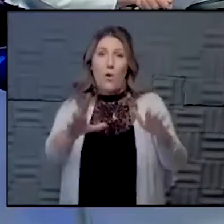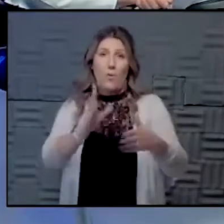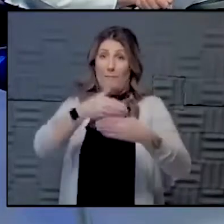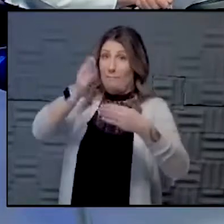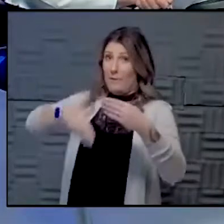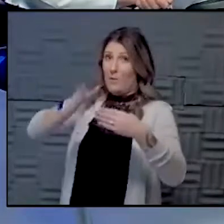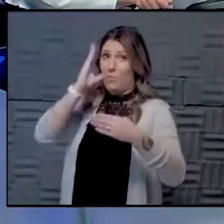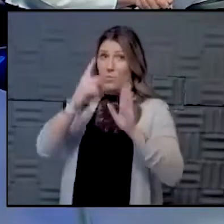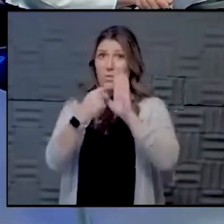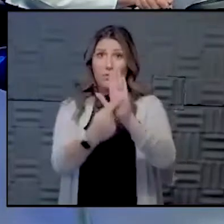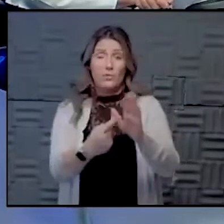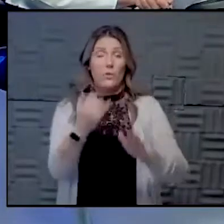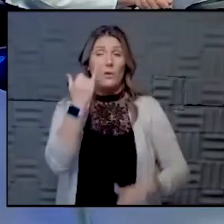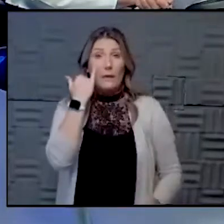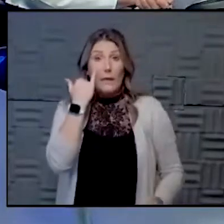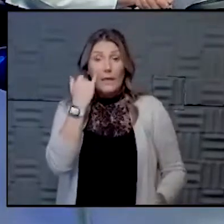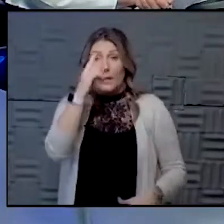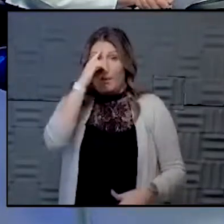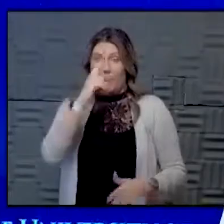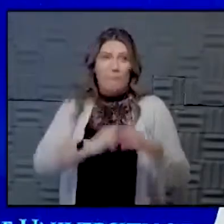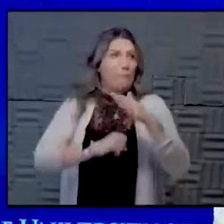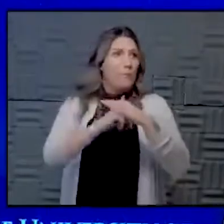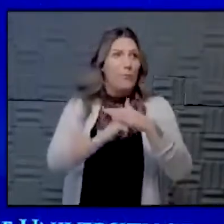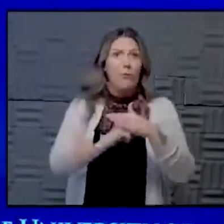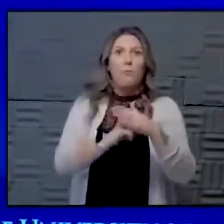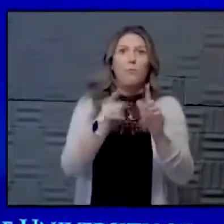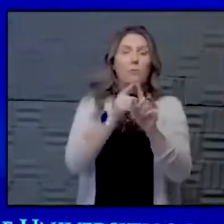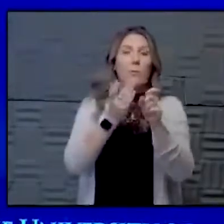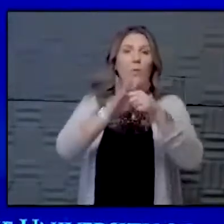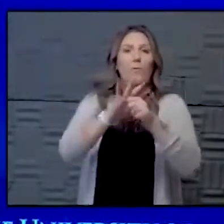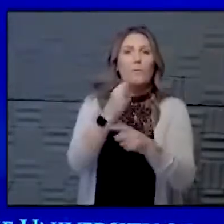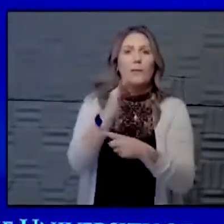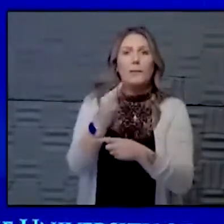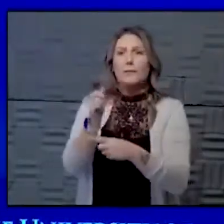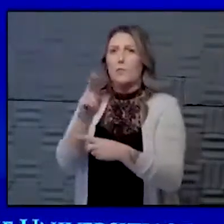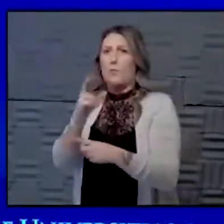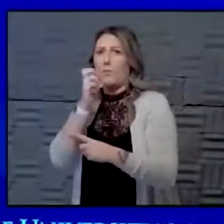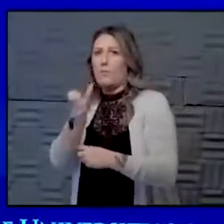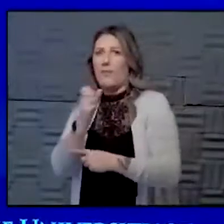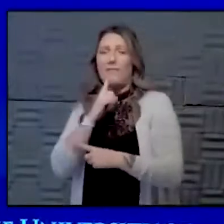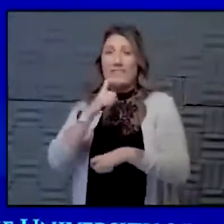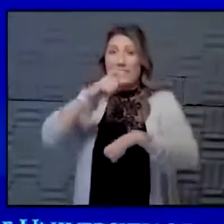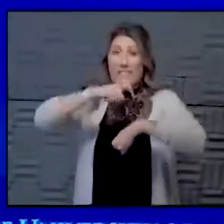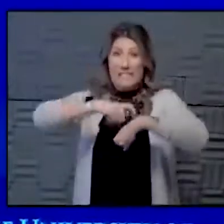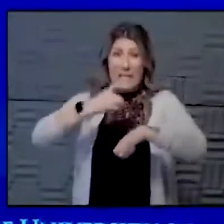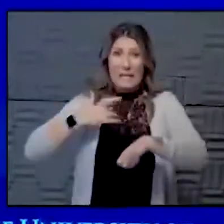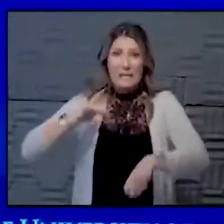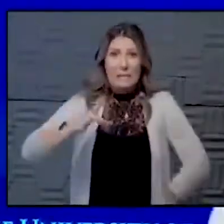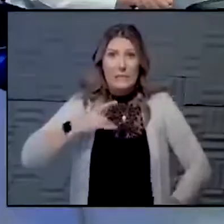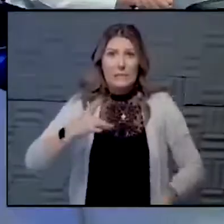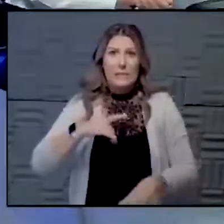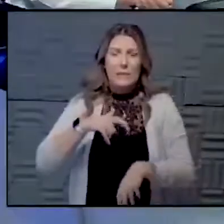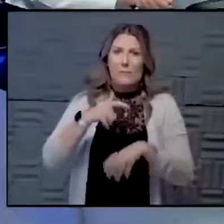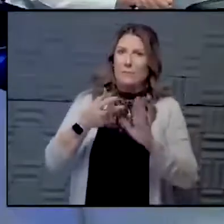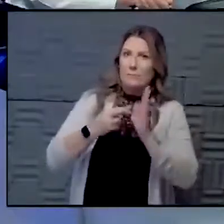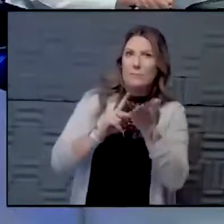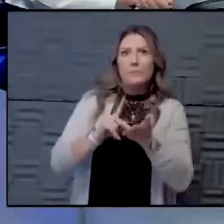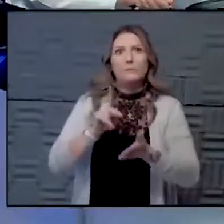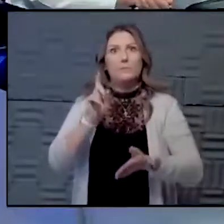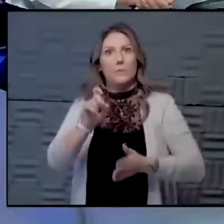not, you need to have the stroke taken care of because this is a time-sensitive diagnosis, Dr. Lechtenberg. Talk to us a little bit about